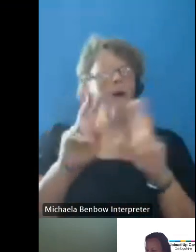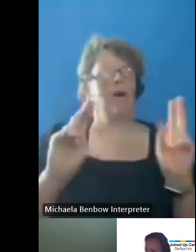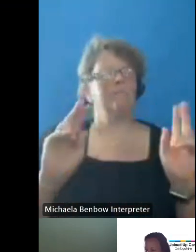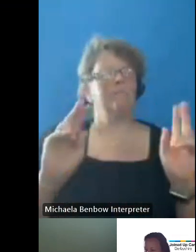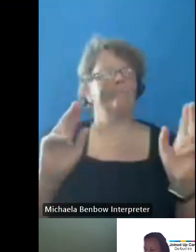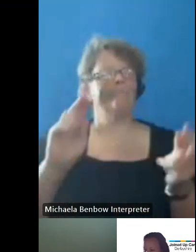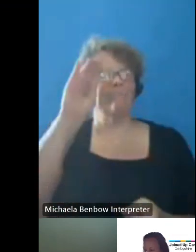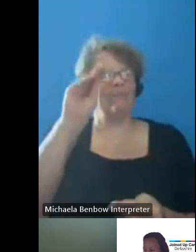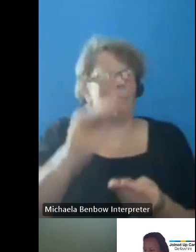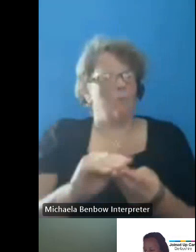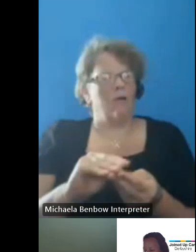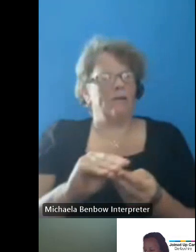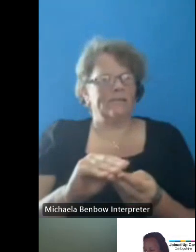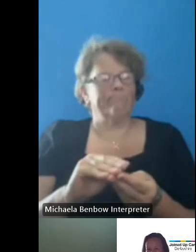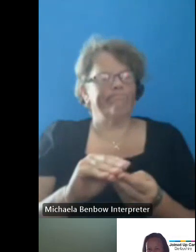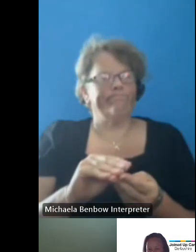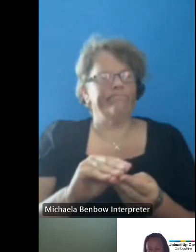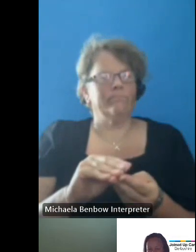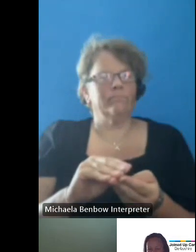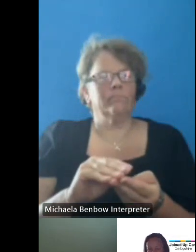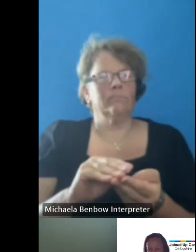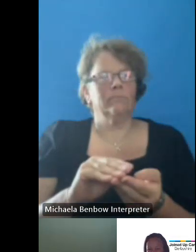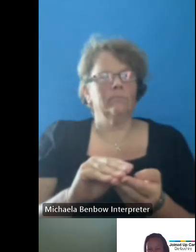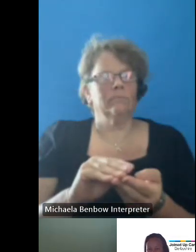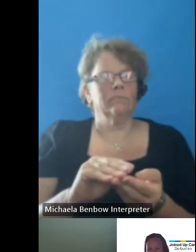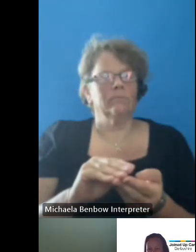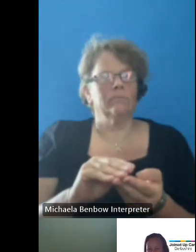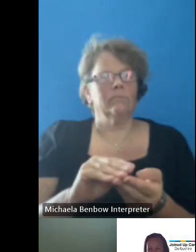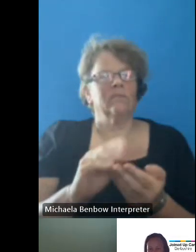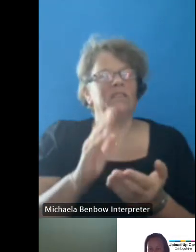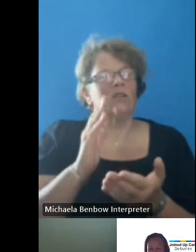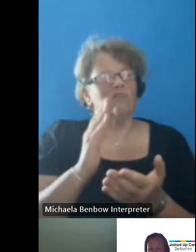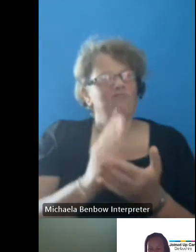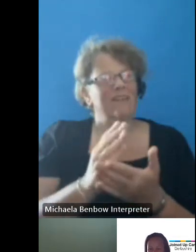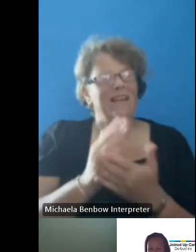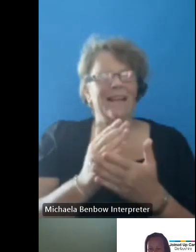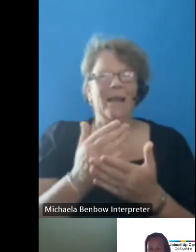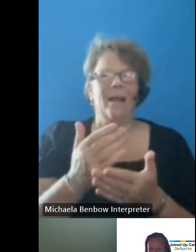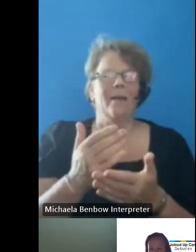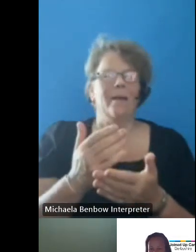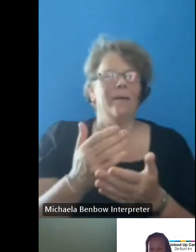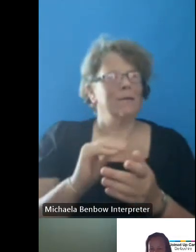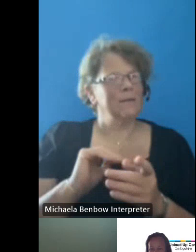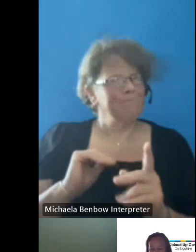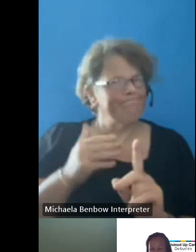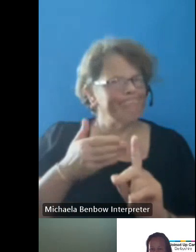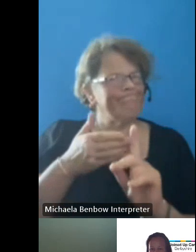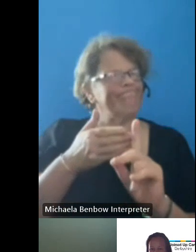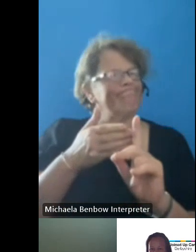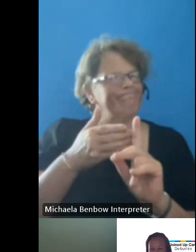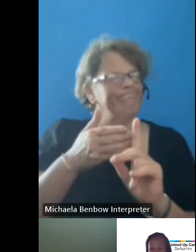So effectively, the intent of the joint forward plan